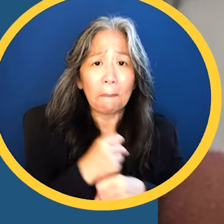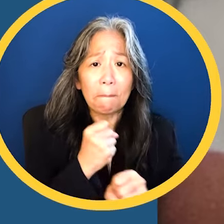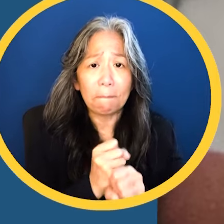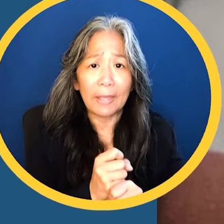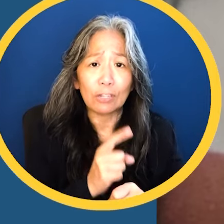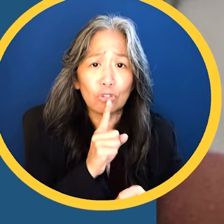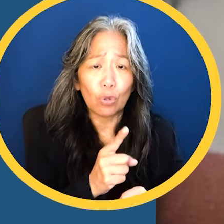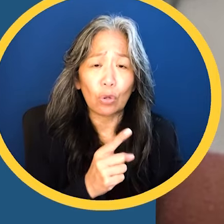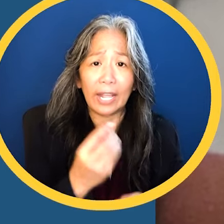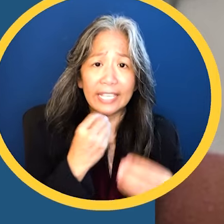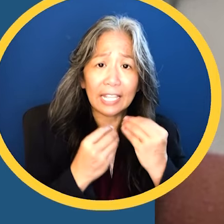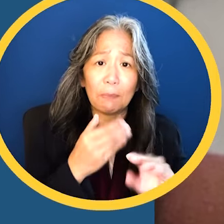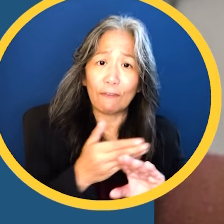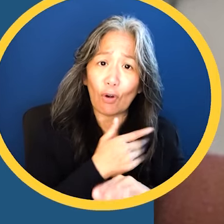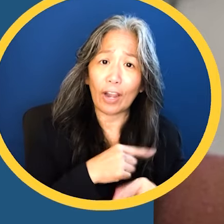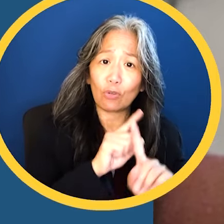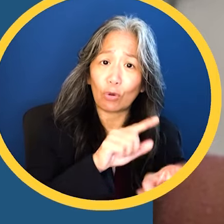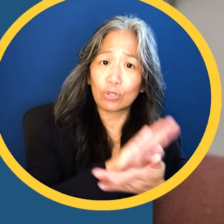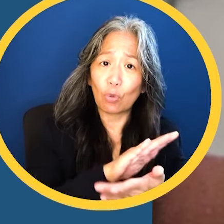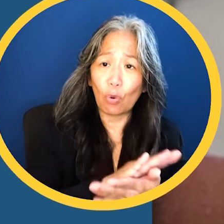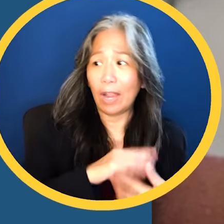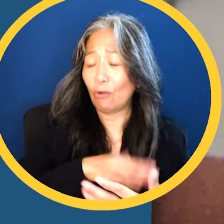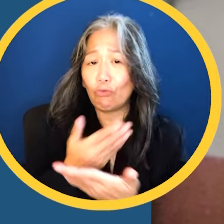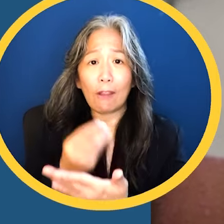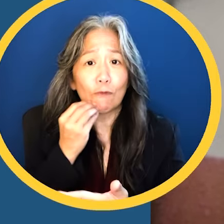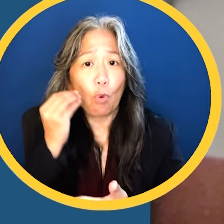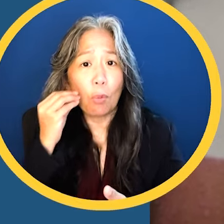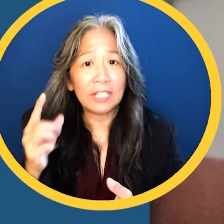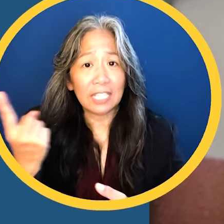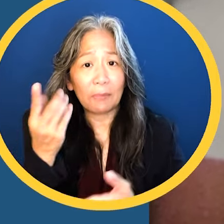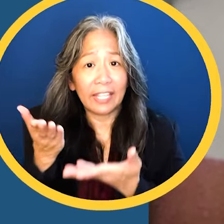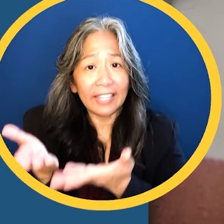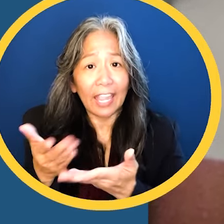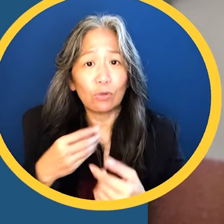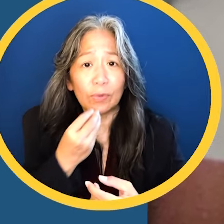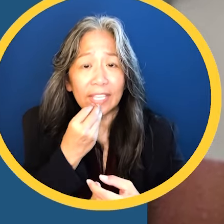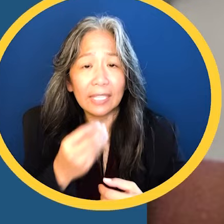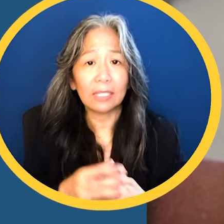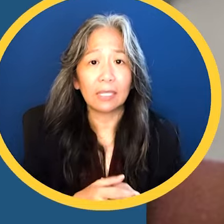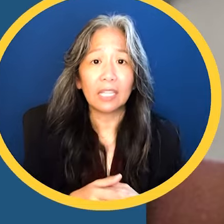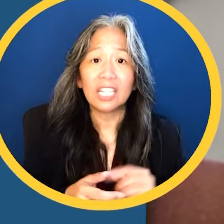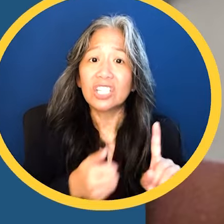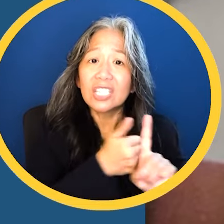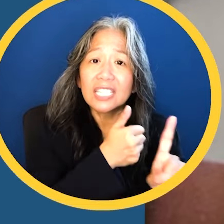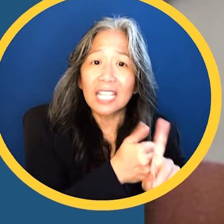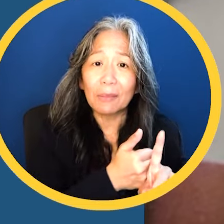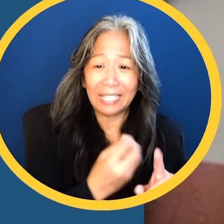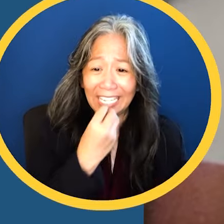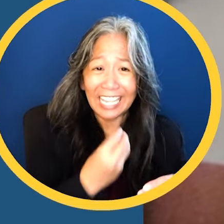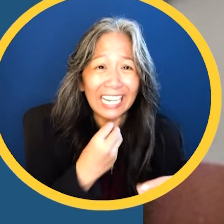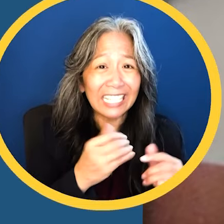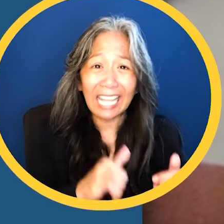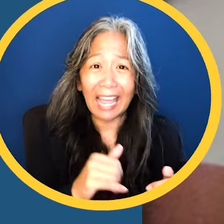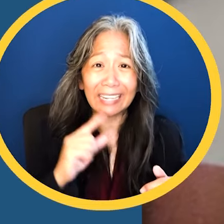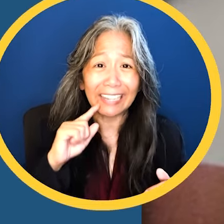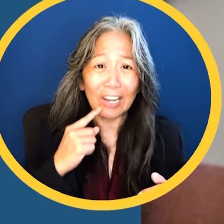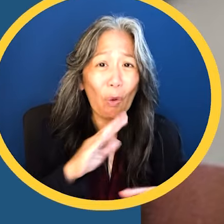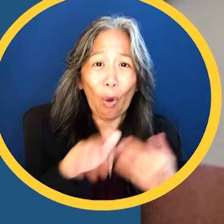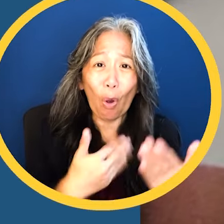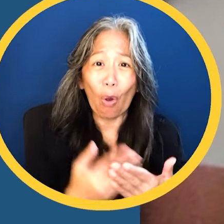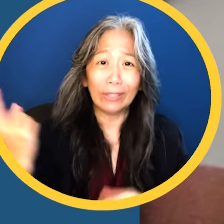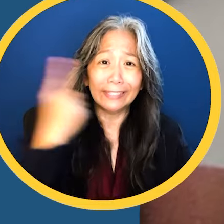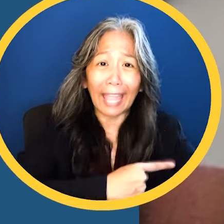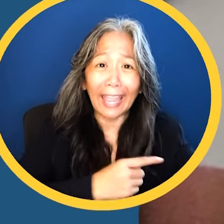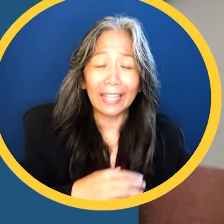eat. She even makes sure I eat before I go to school. When I get home, there's something there that I can eat. And then she's eating that